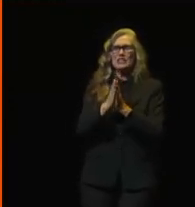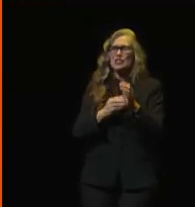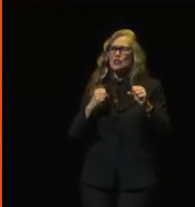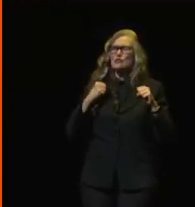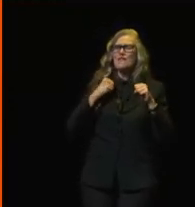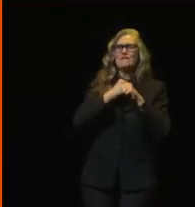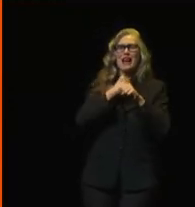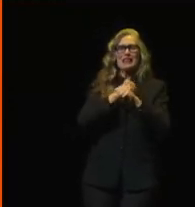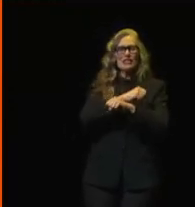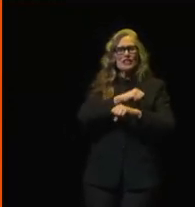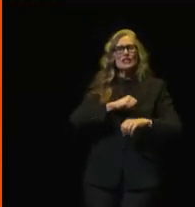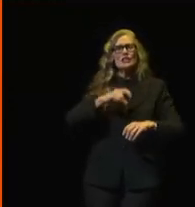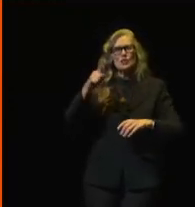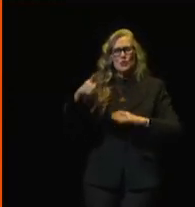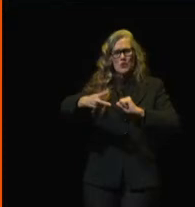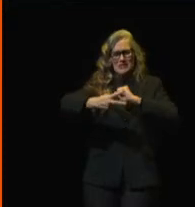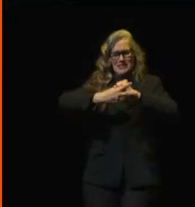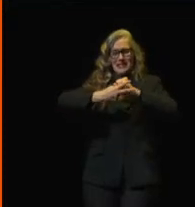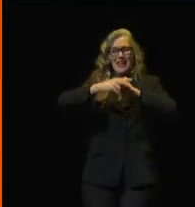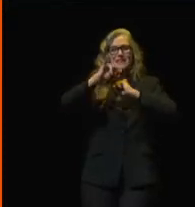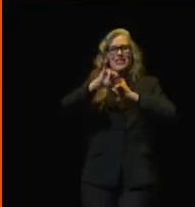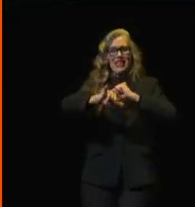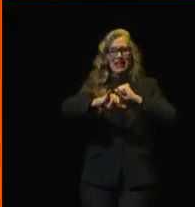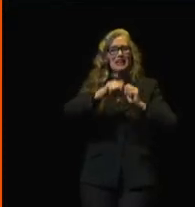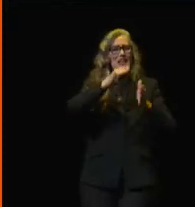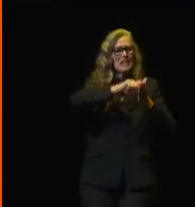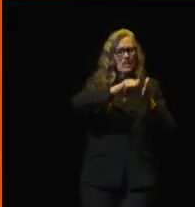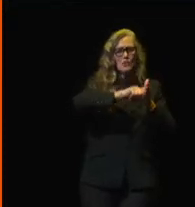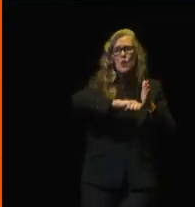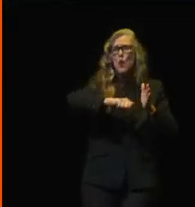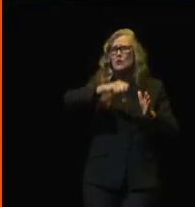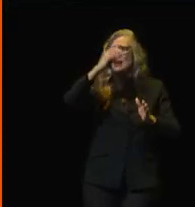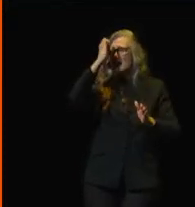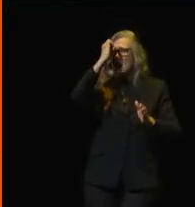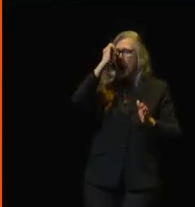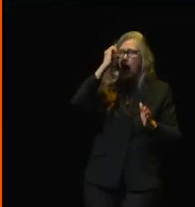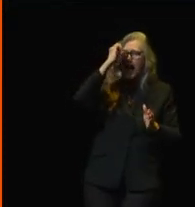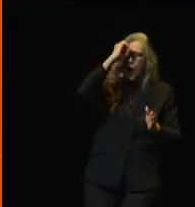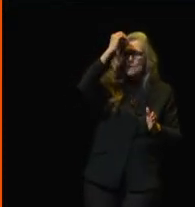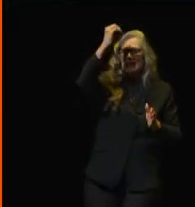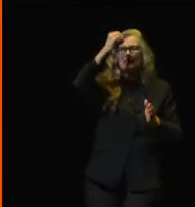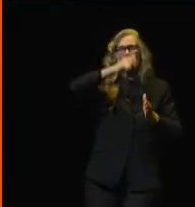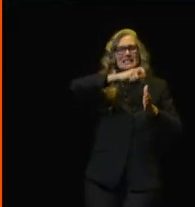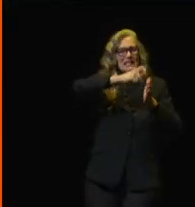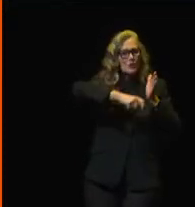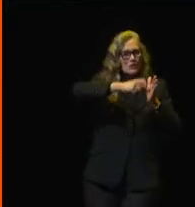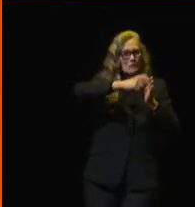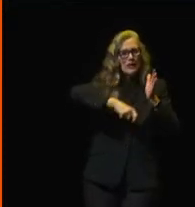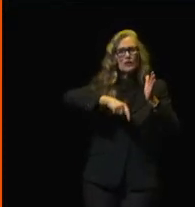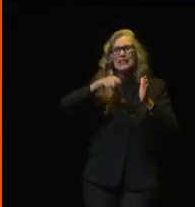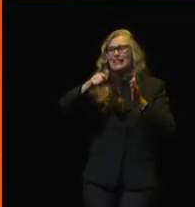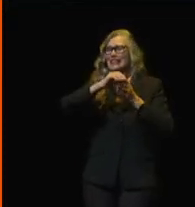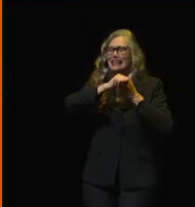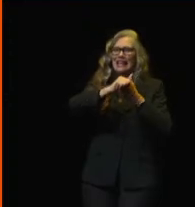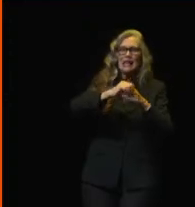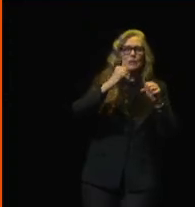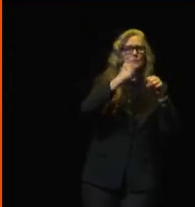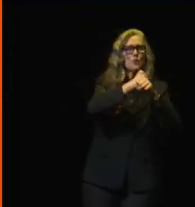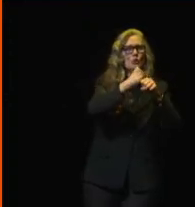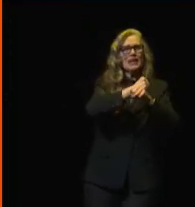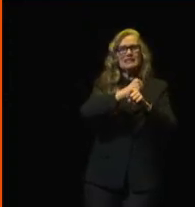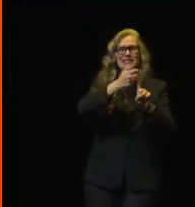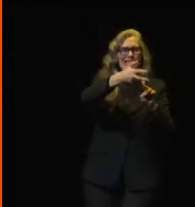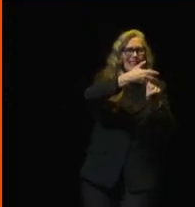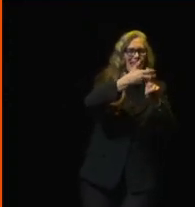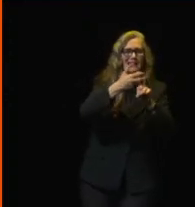Hero, to support politicians who would expand healthcare access. He led one protest, and then